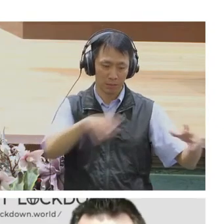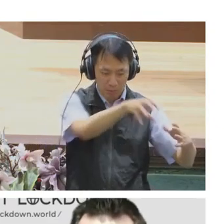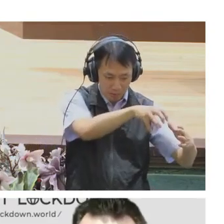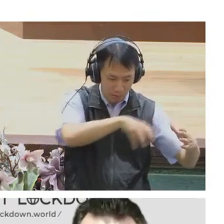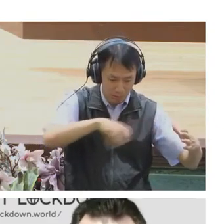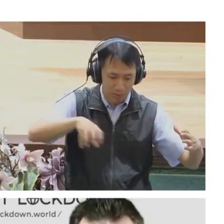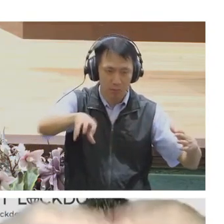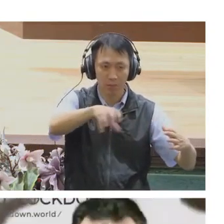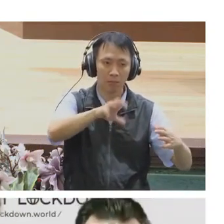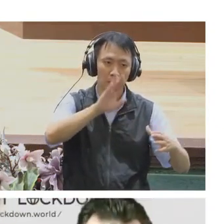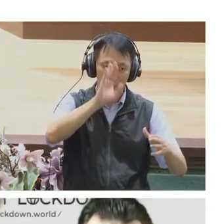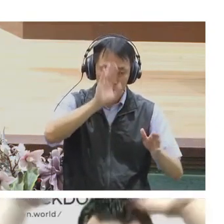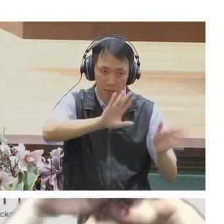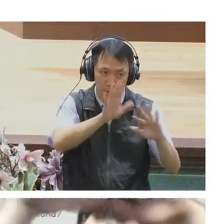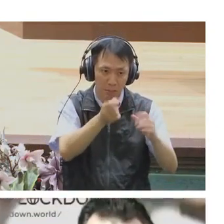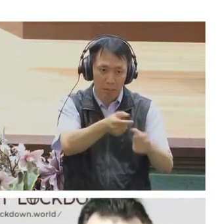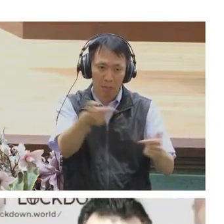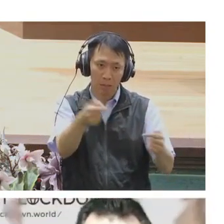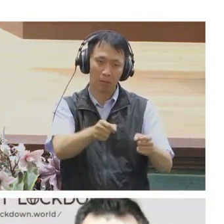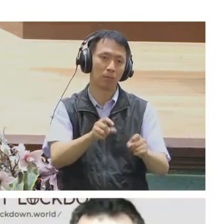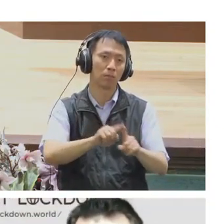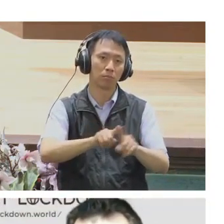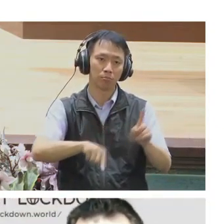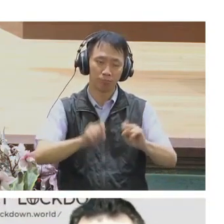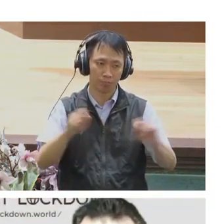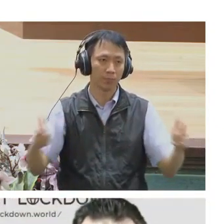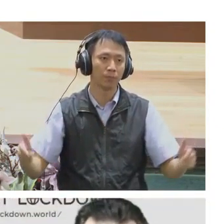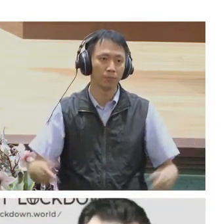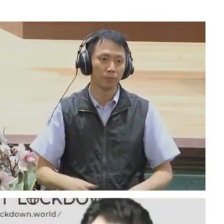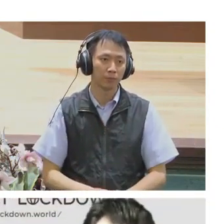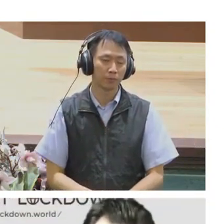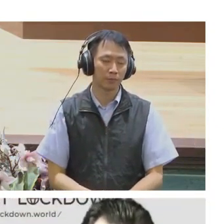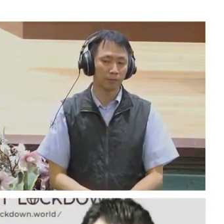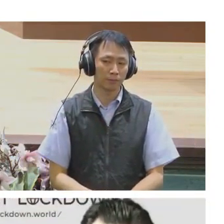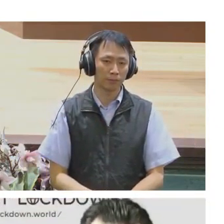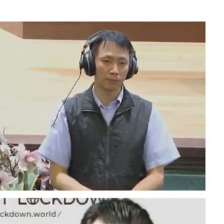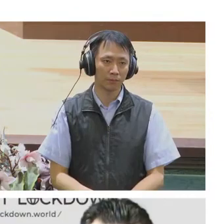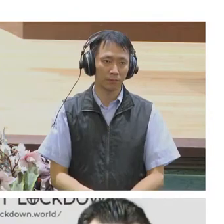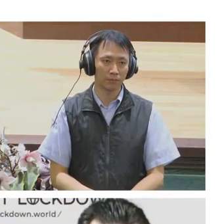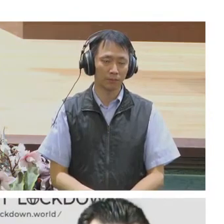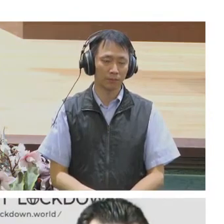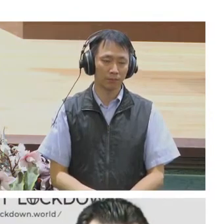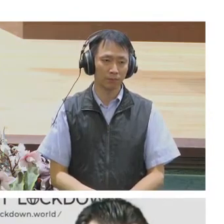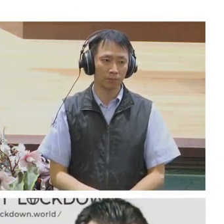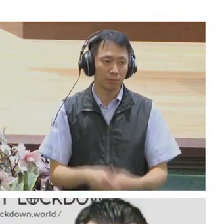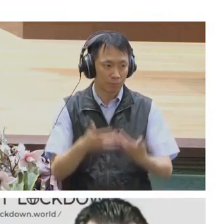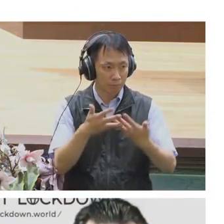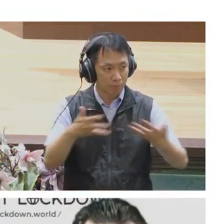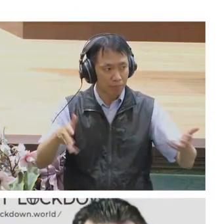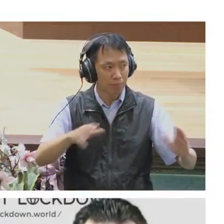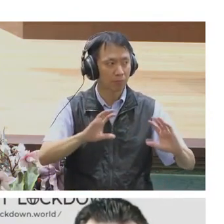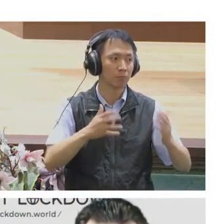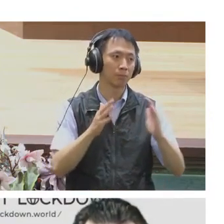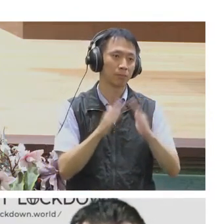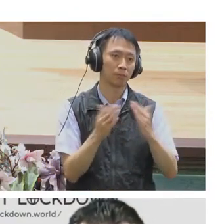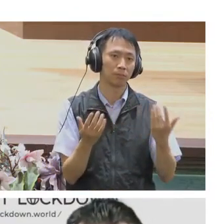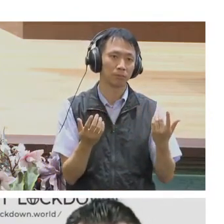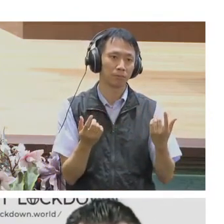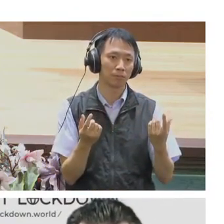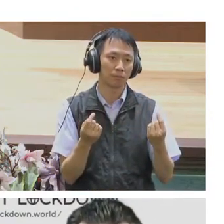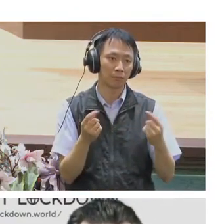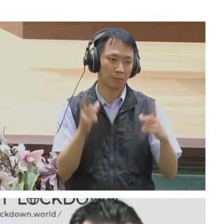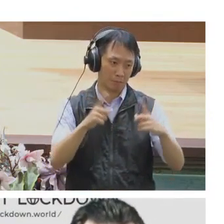of South America to the all the way to the top of it, and it's the same in a lot of regions. So moving on,